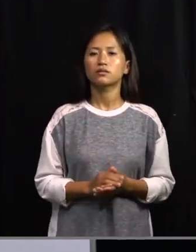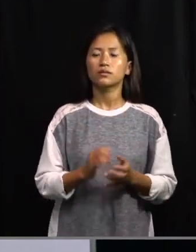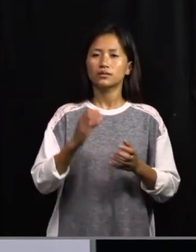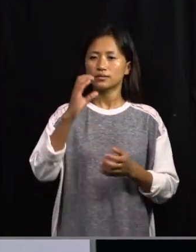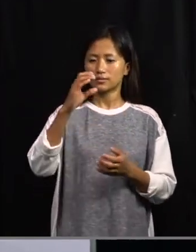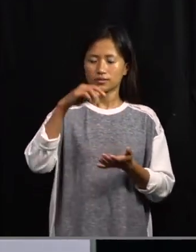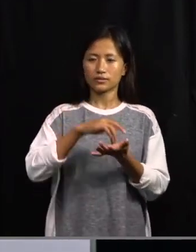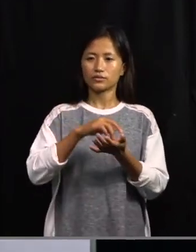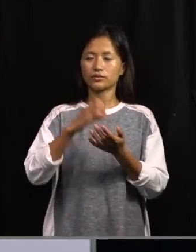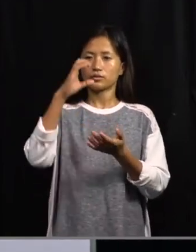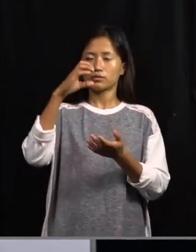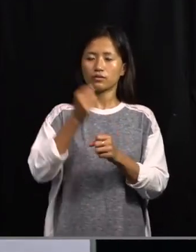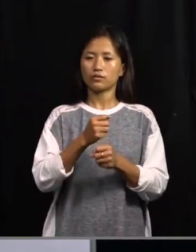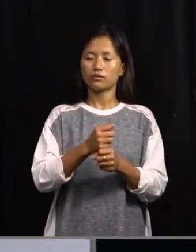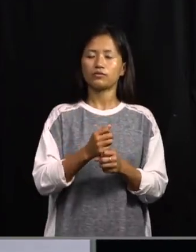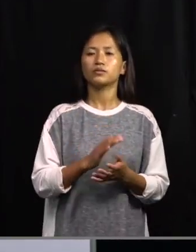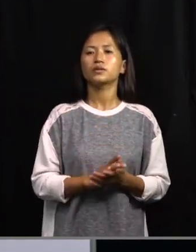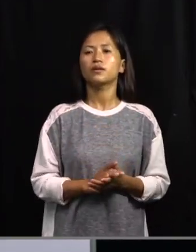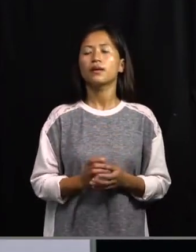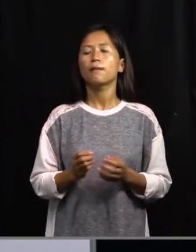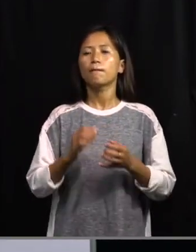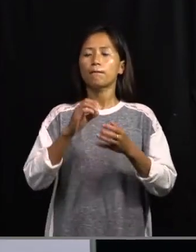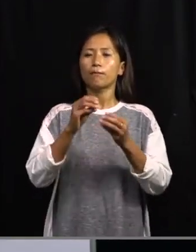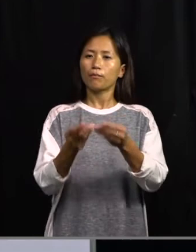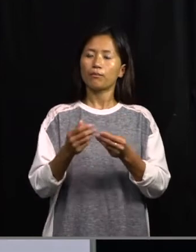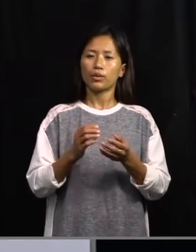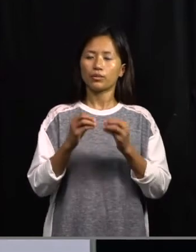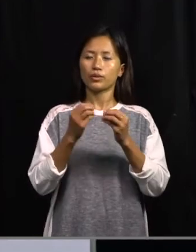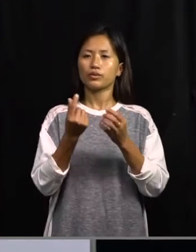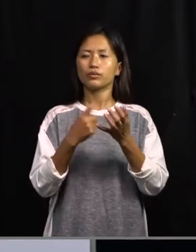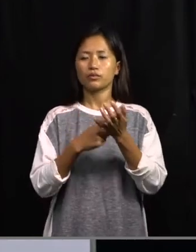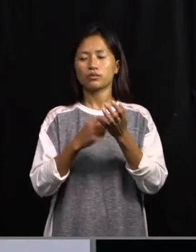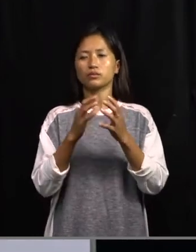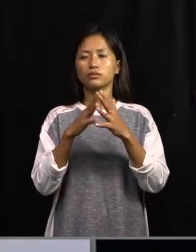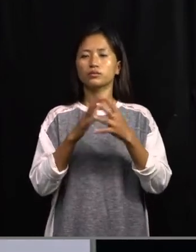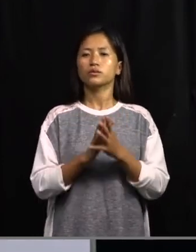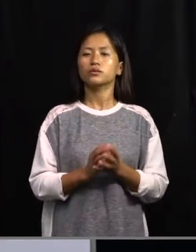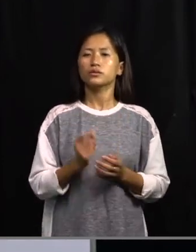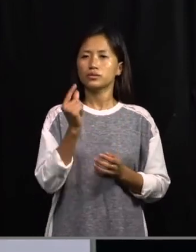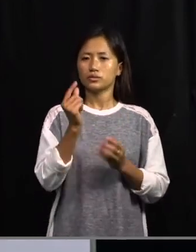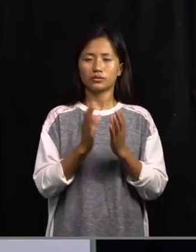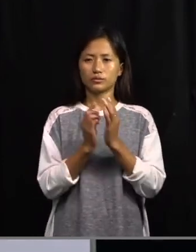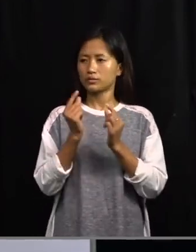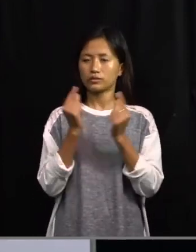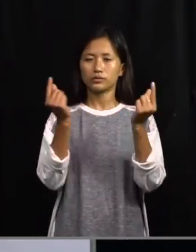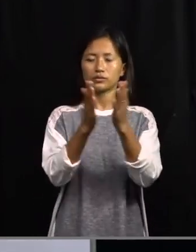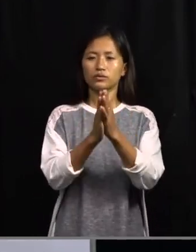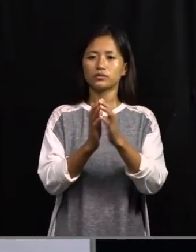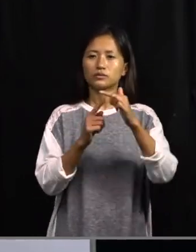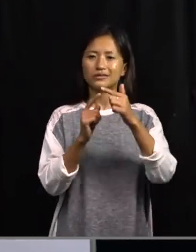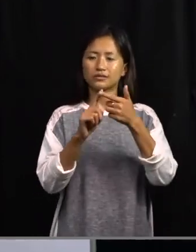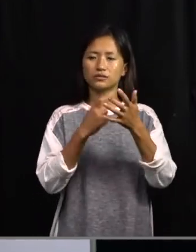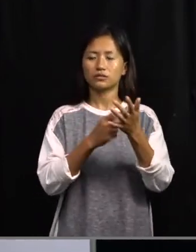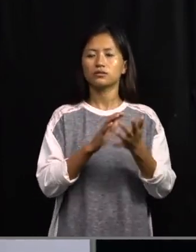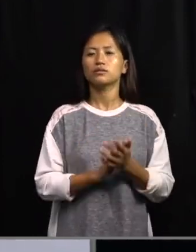government, they borrow money to the state governments, union territories. So when the government recovers